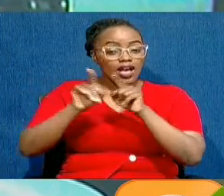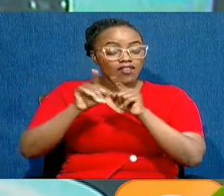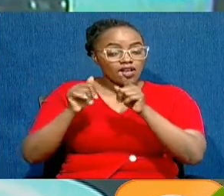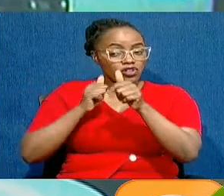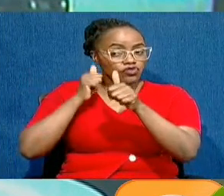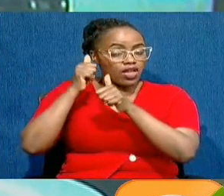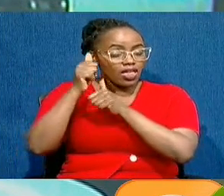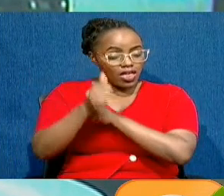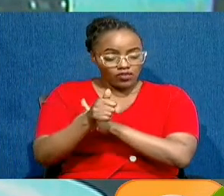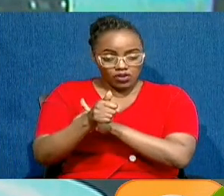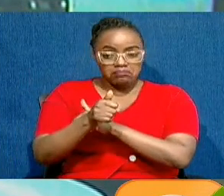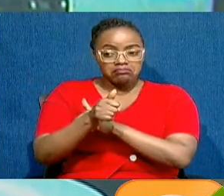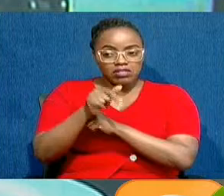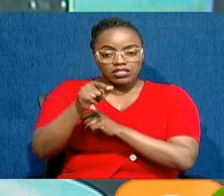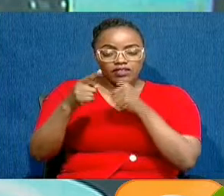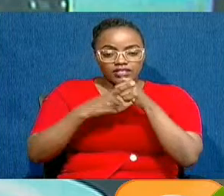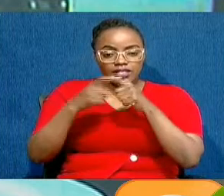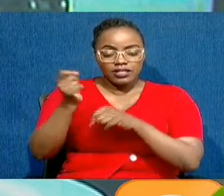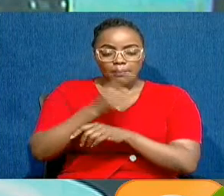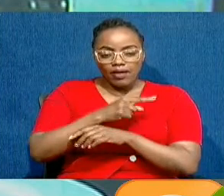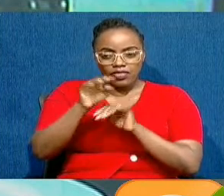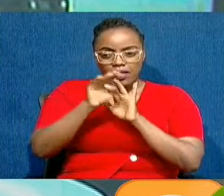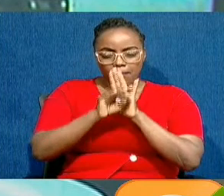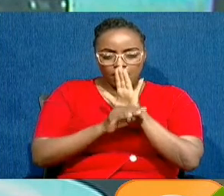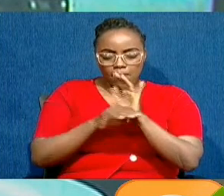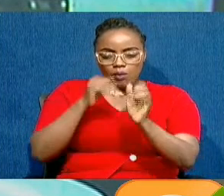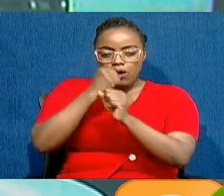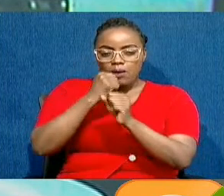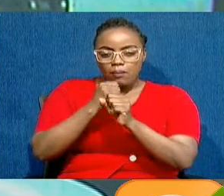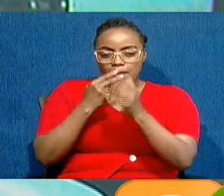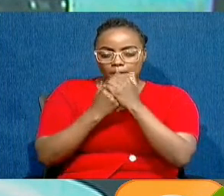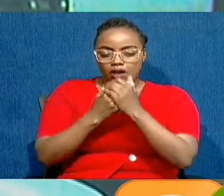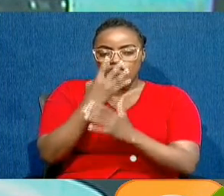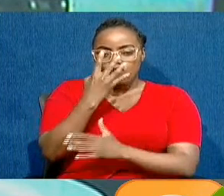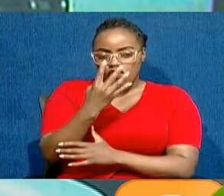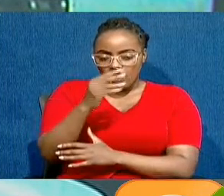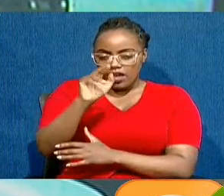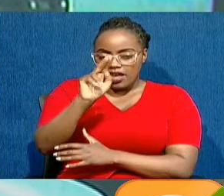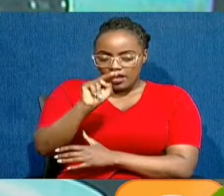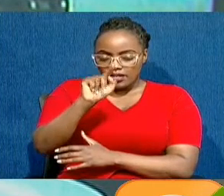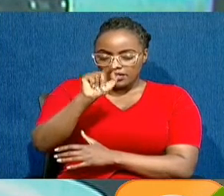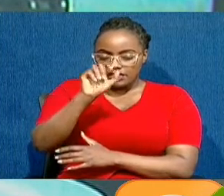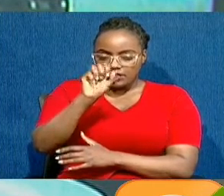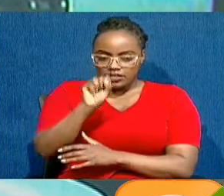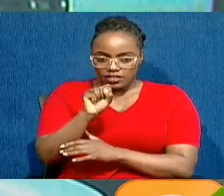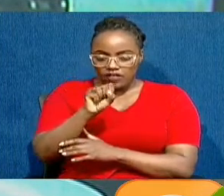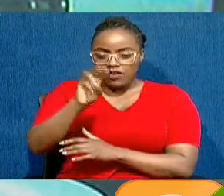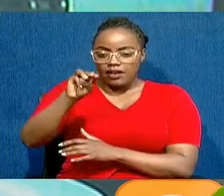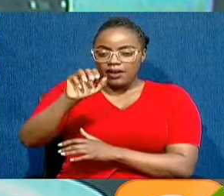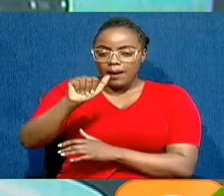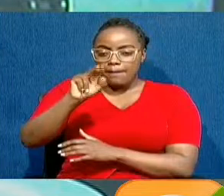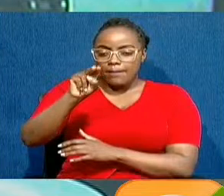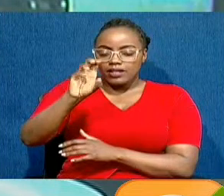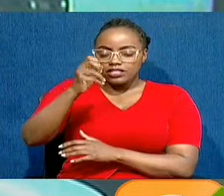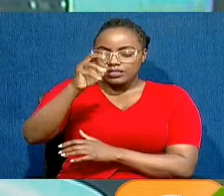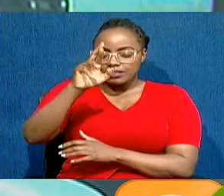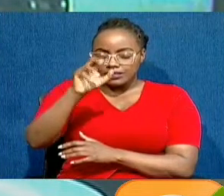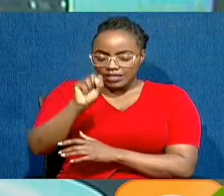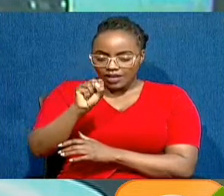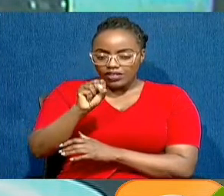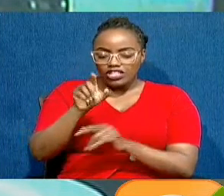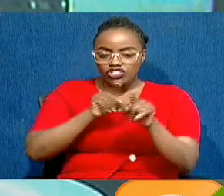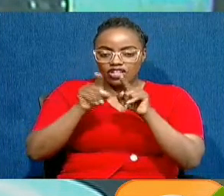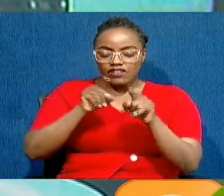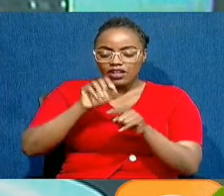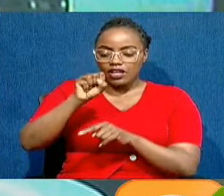transport routes. The six-month program will run in partnership with 4NTE SACCO and Manchester Travellers Coach SACCO. The SACCOs